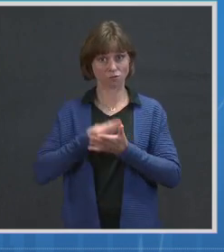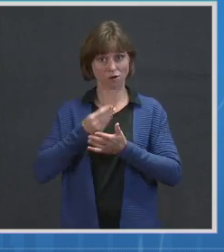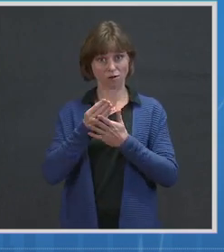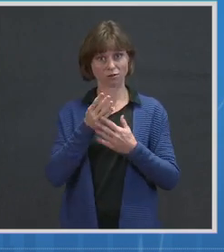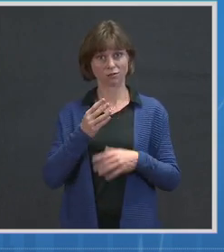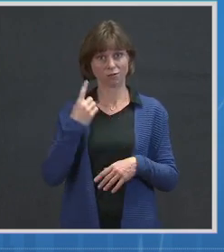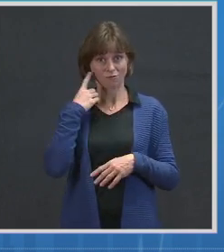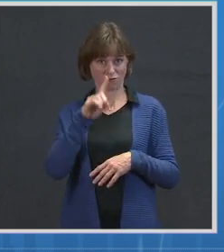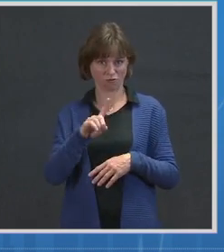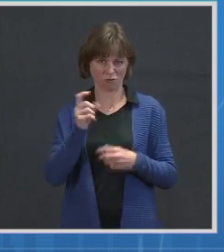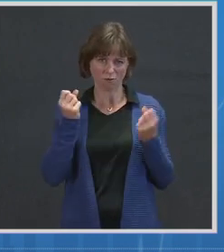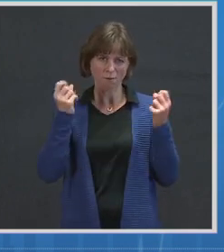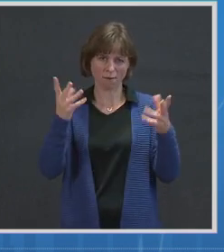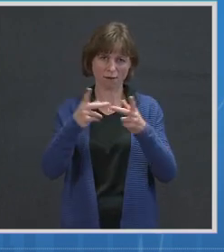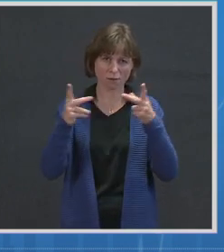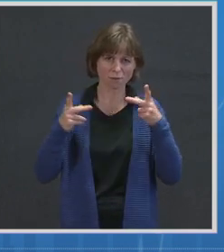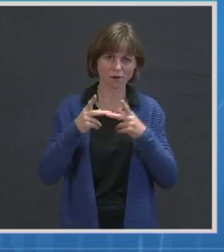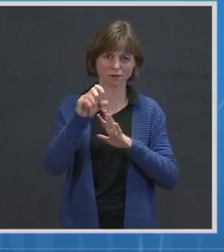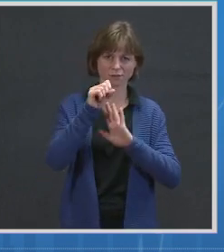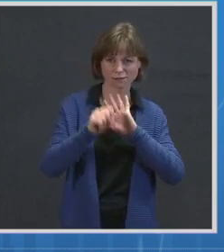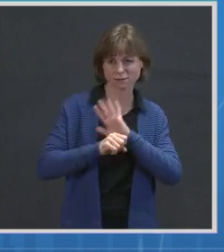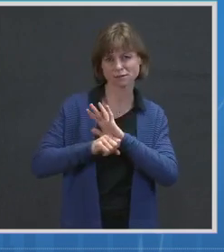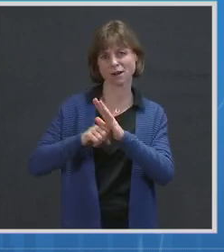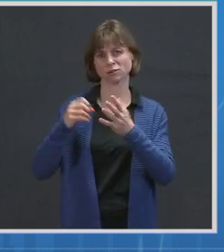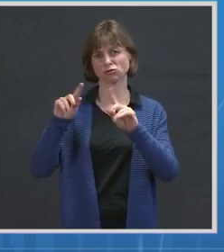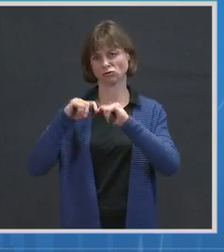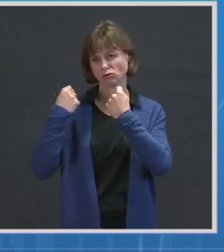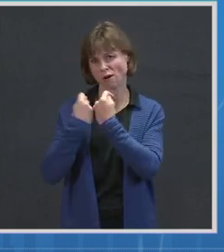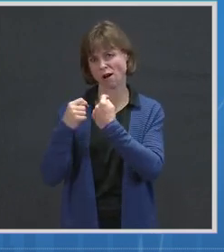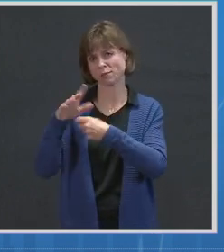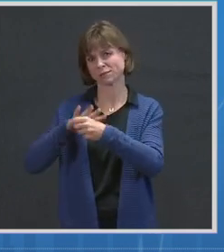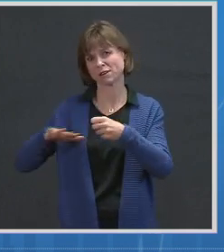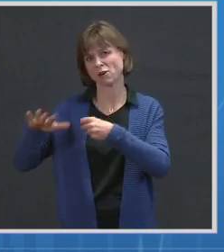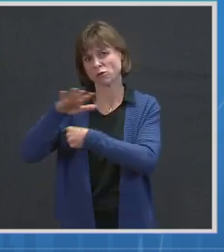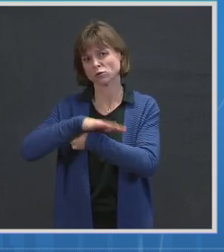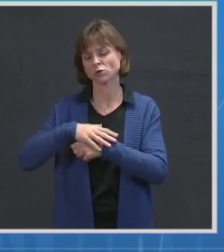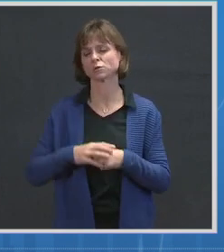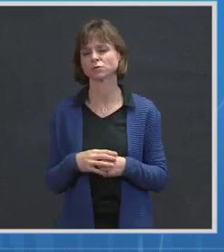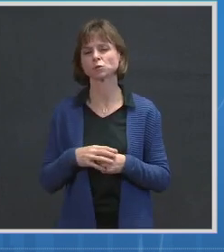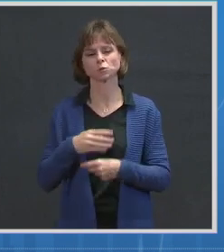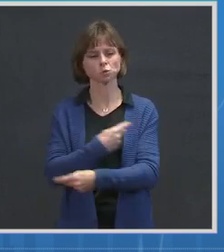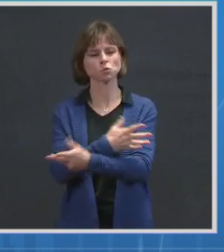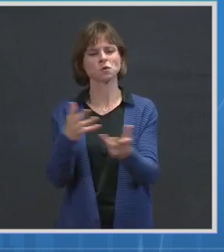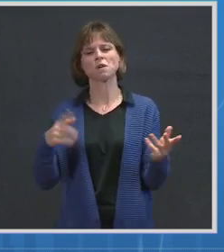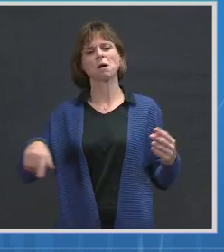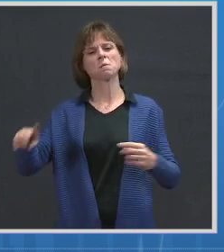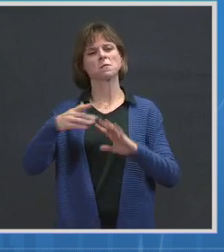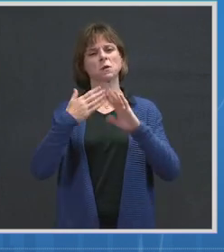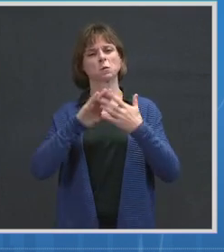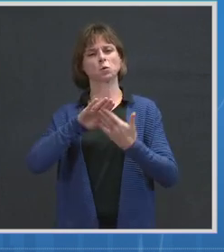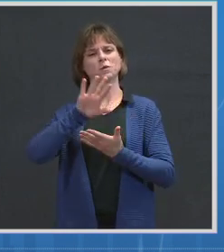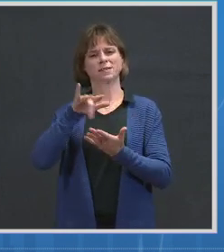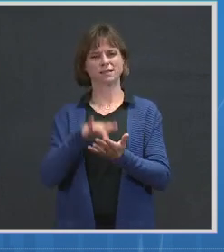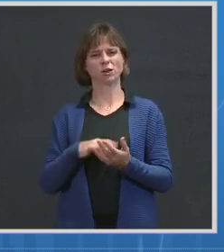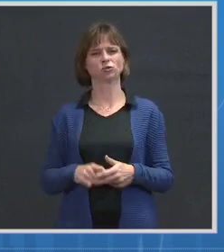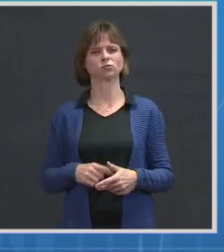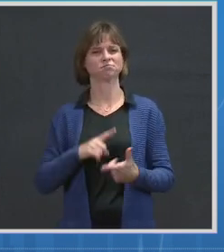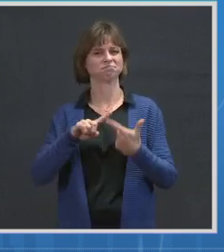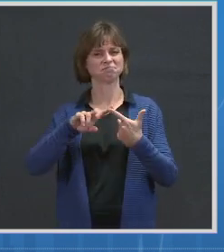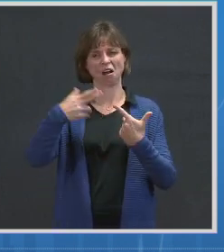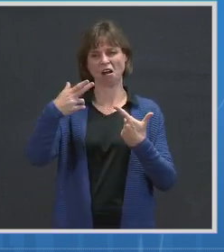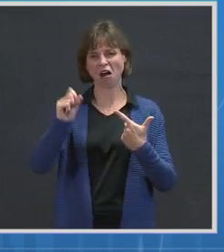territories. We're bringing vaccinations to places communities know and trust: community centers, high school